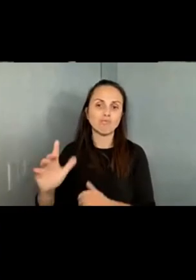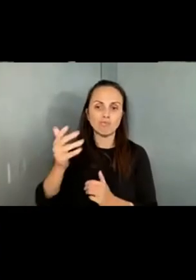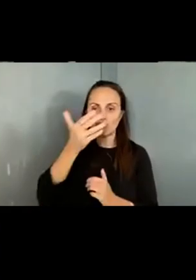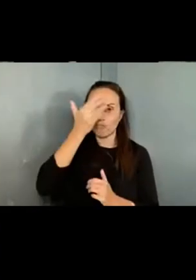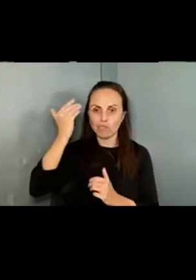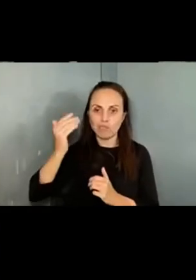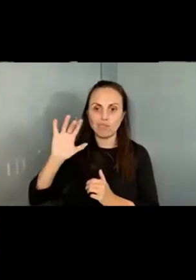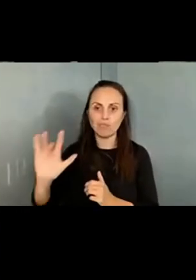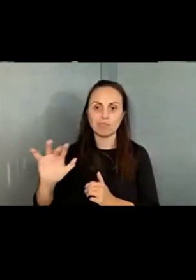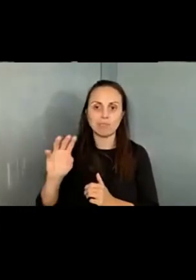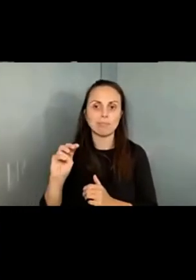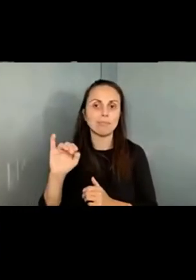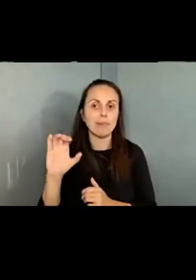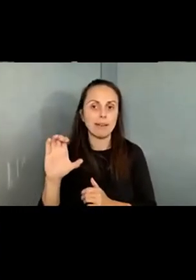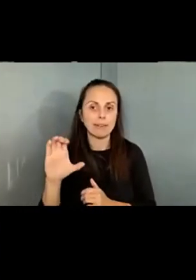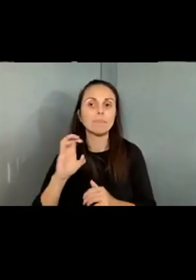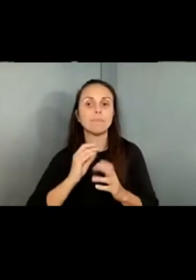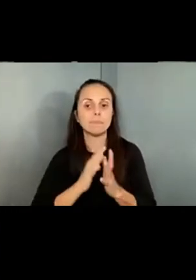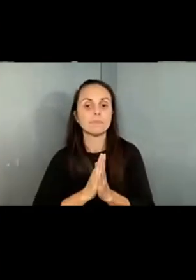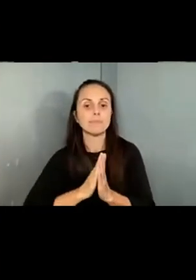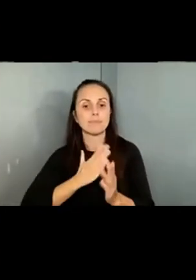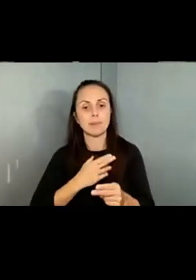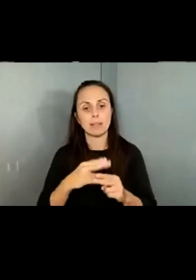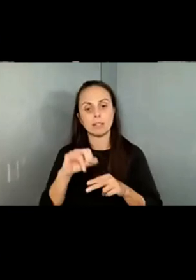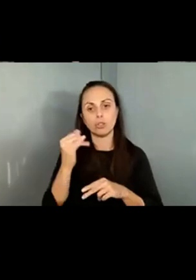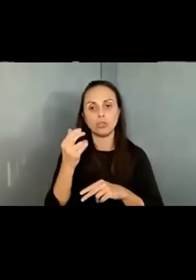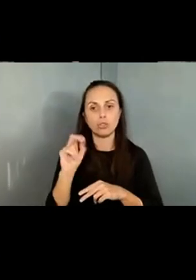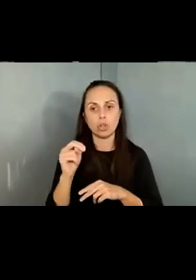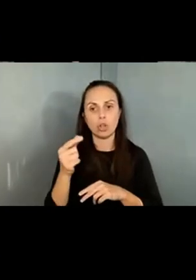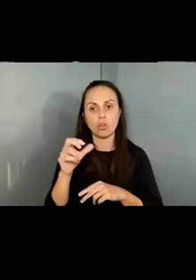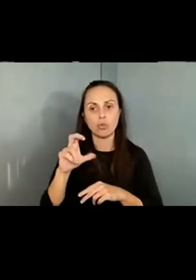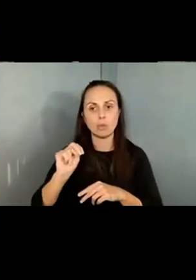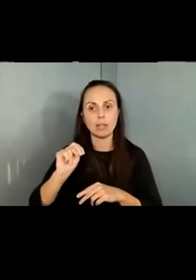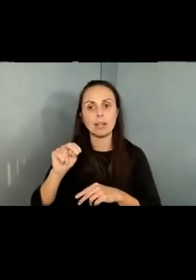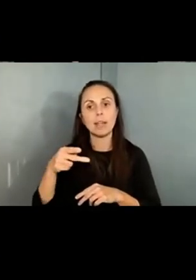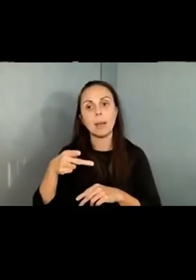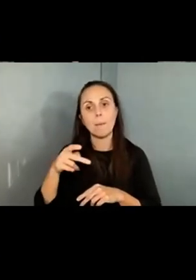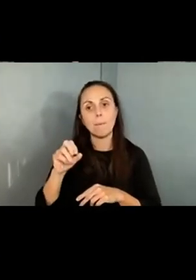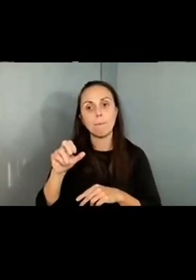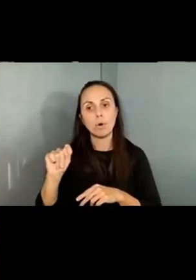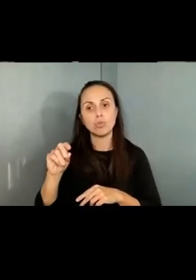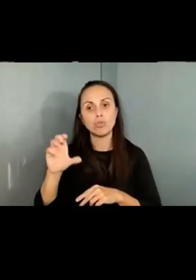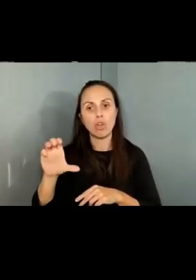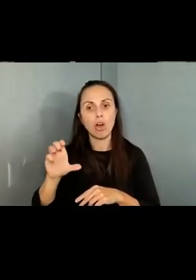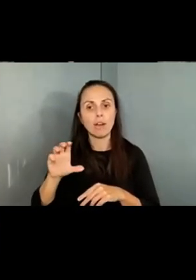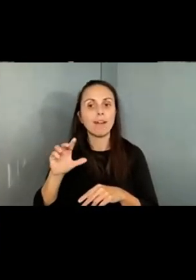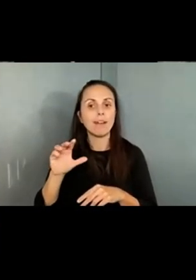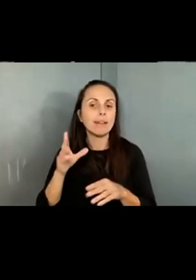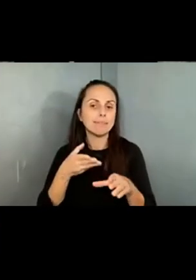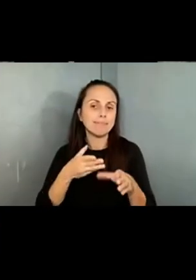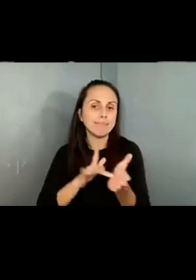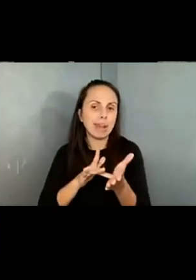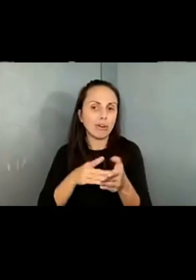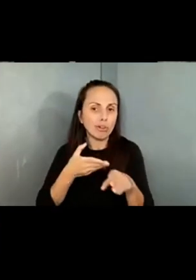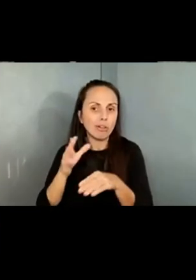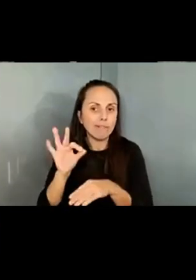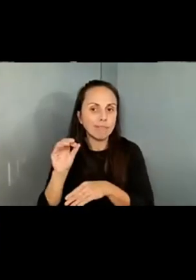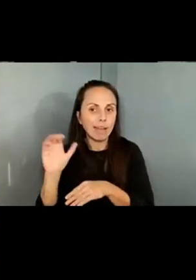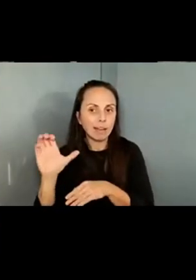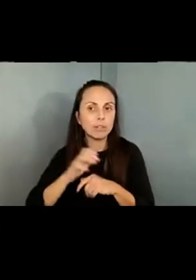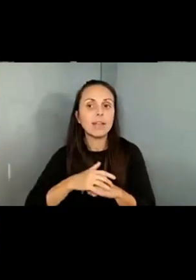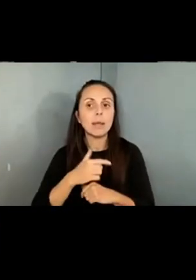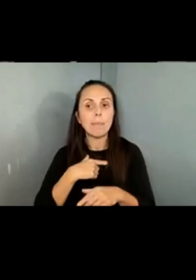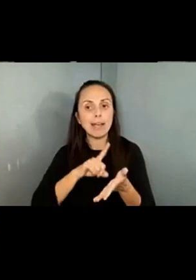And didn't turn on my, there, I've turned on my microphone. Now you can hear me. My name is John Breen. I'm a postdoc in the Faculty of Medicine, and